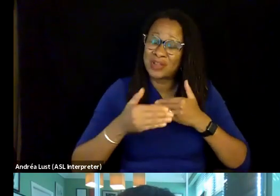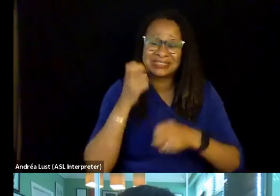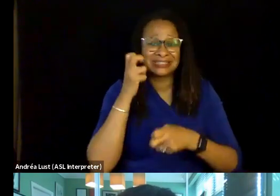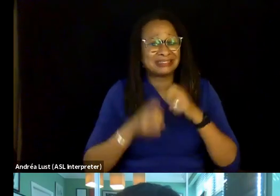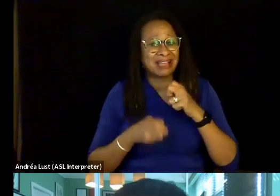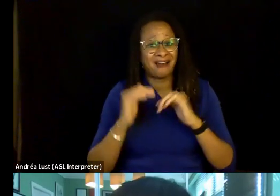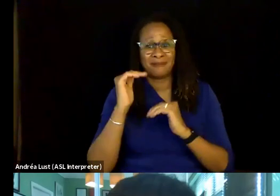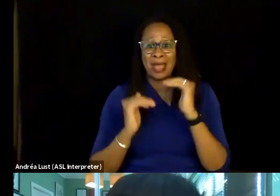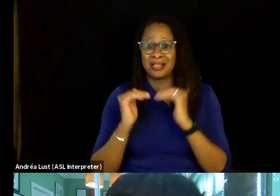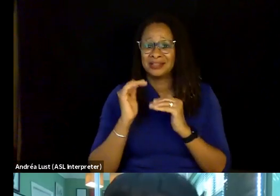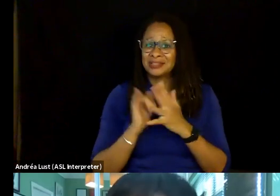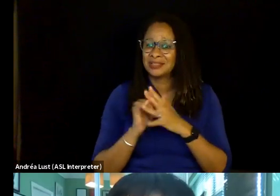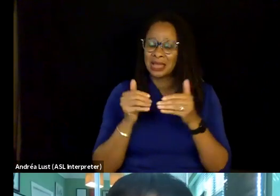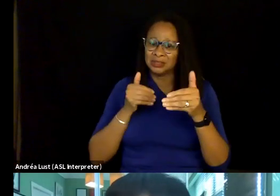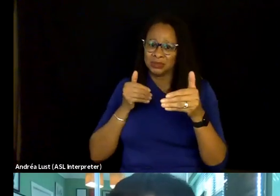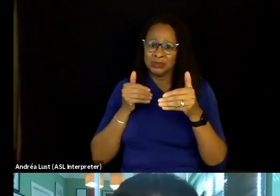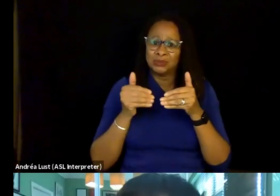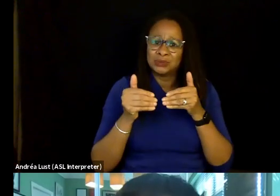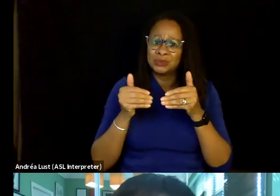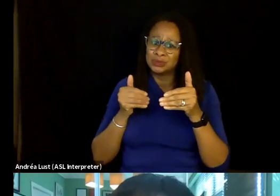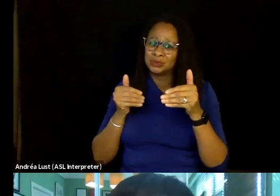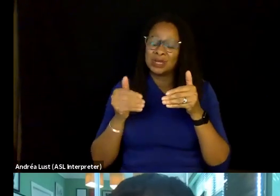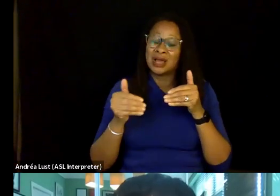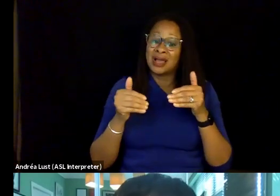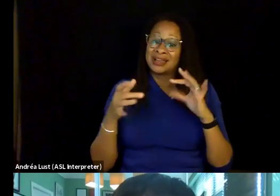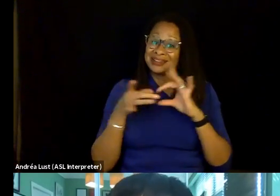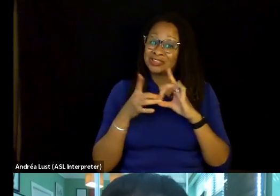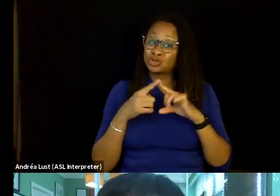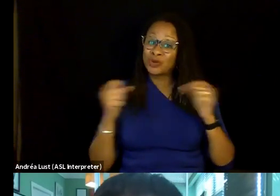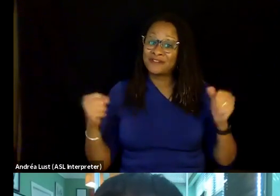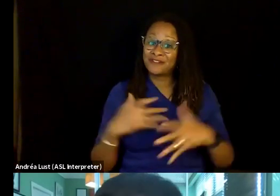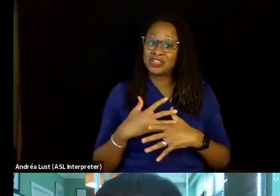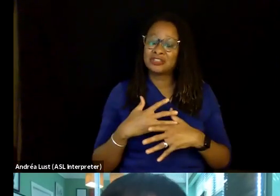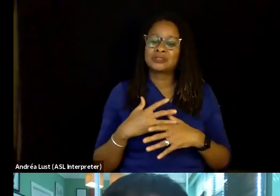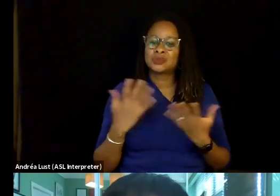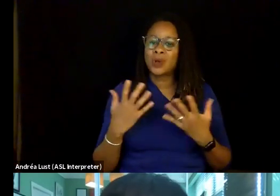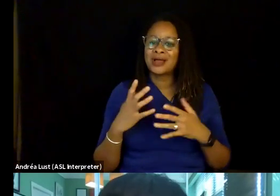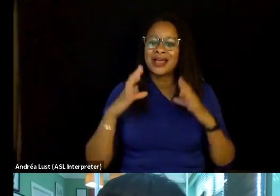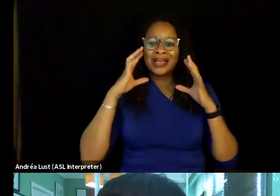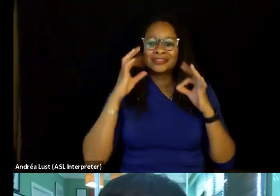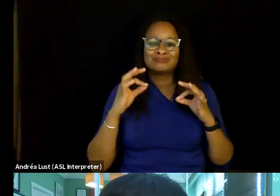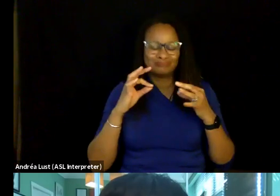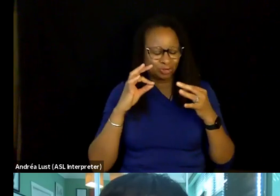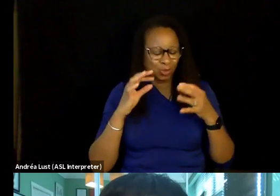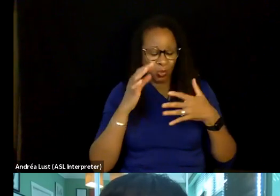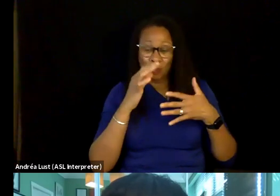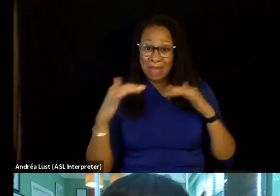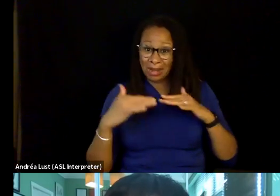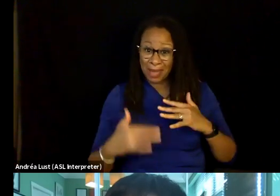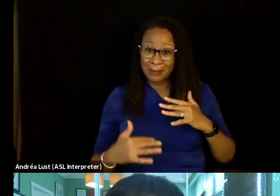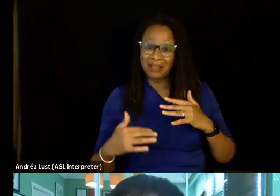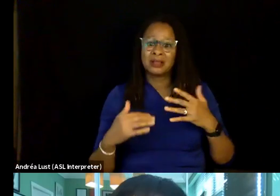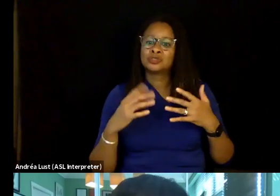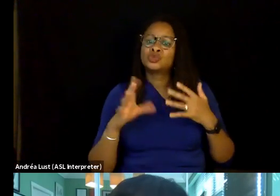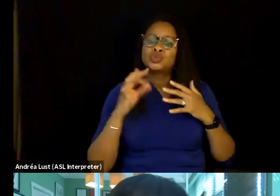right? Because the thing that goes with fear is choose your battles. I don't like that because sometimes that's a code.